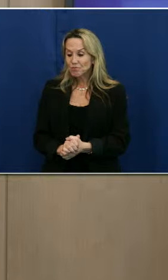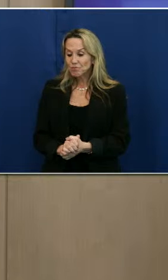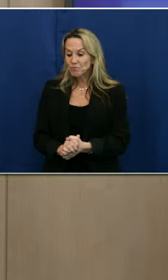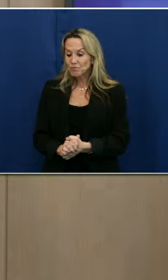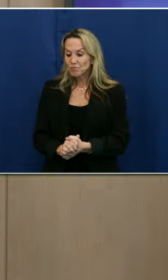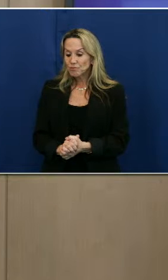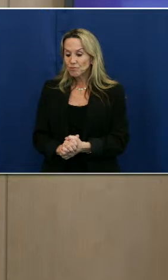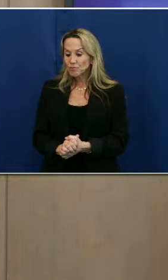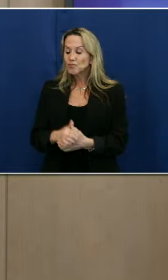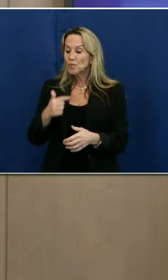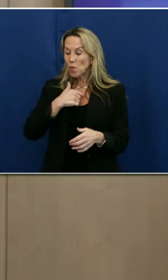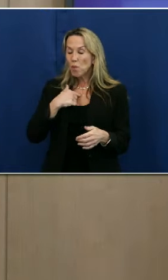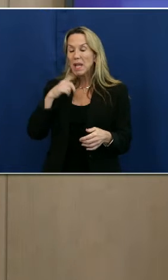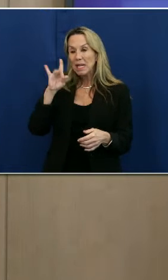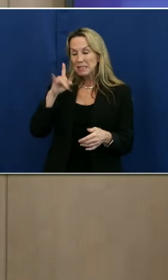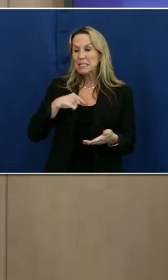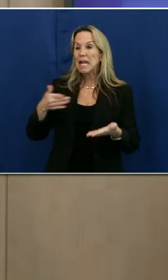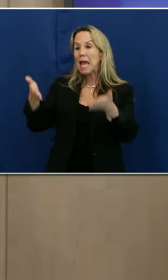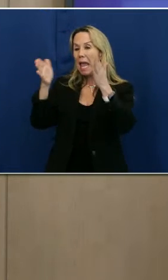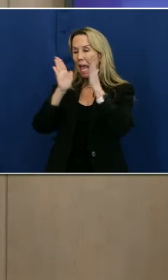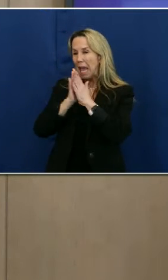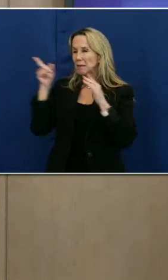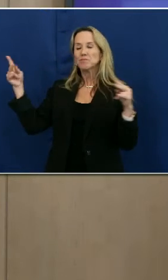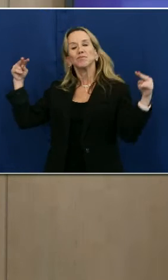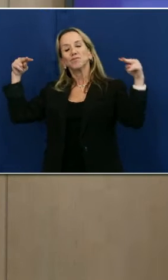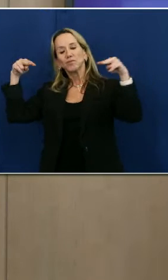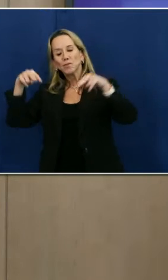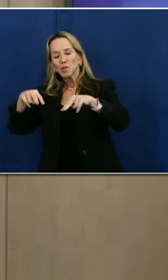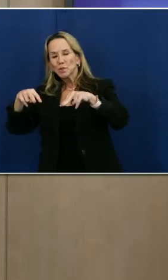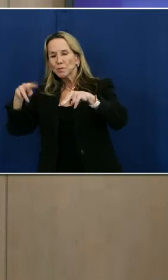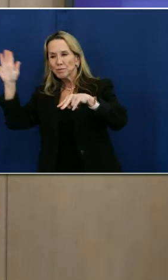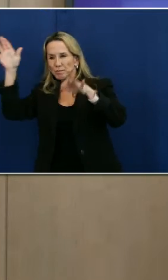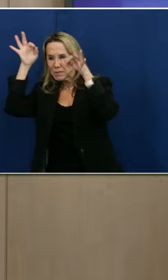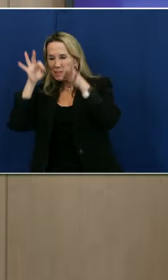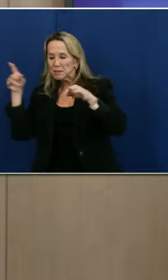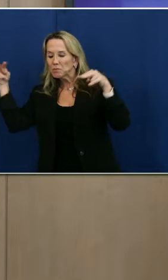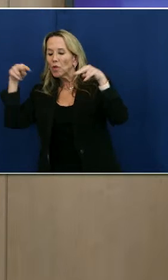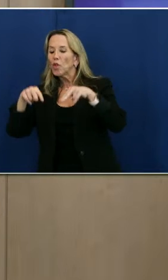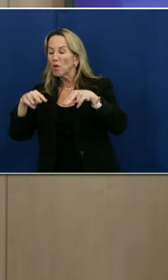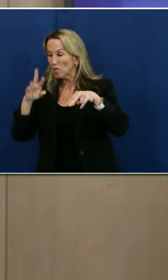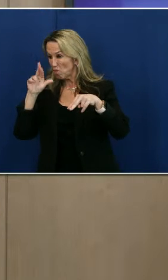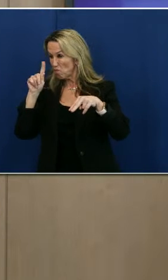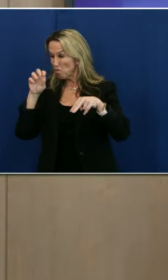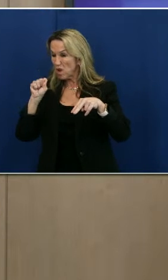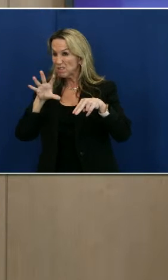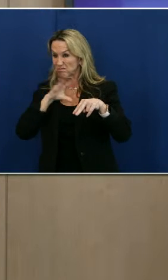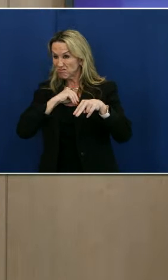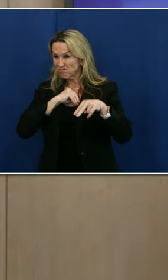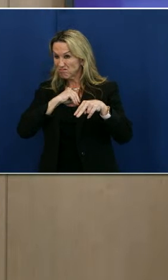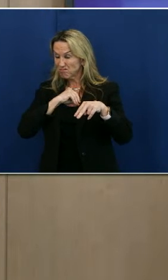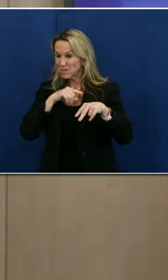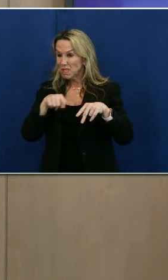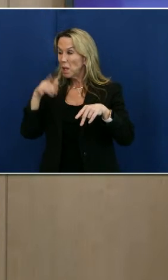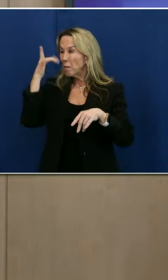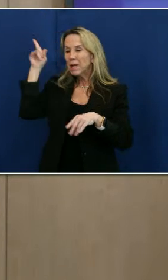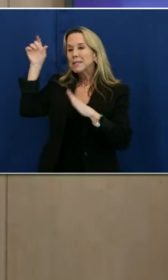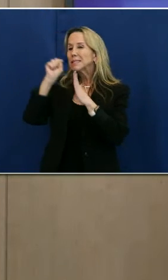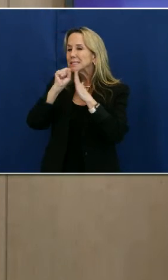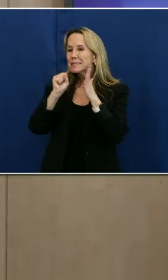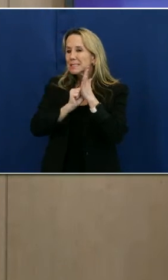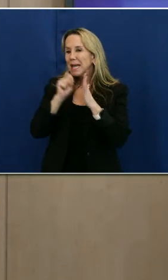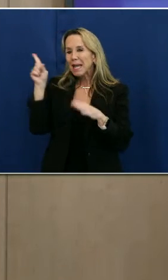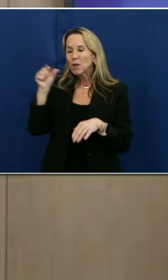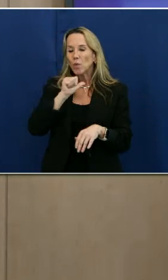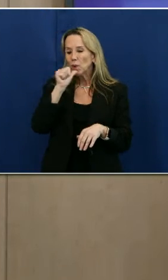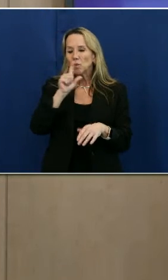requested an adjudication process to look at our testing rates, because the state wasn't capturing all